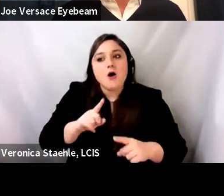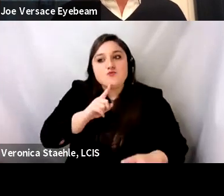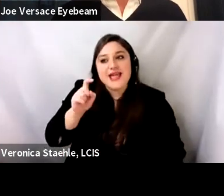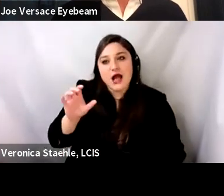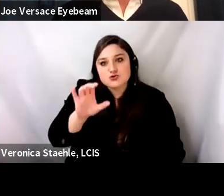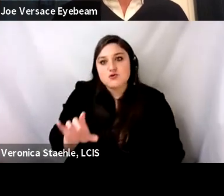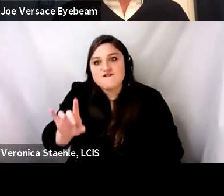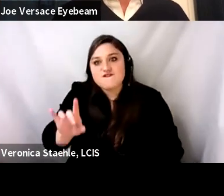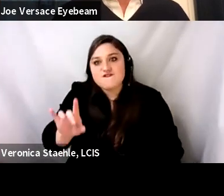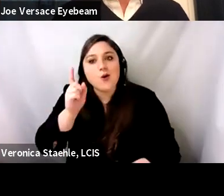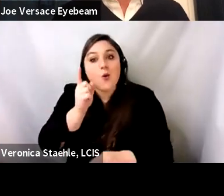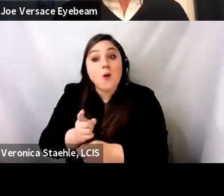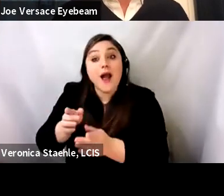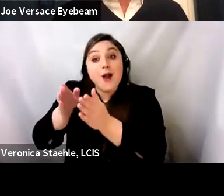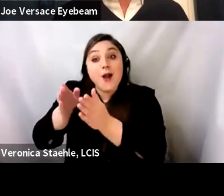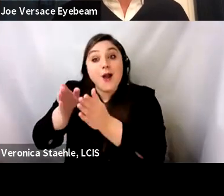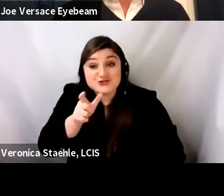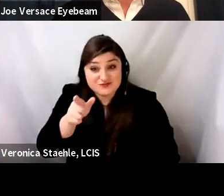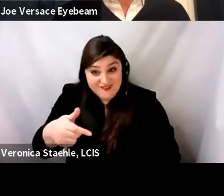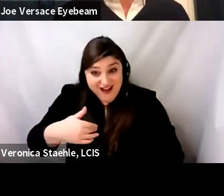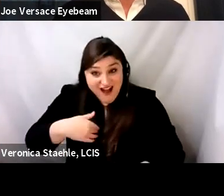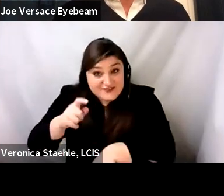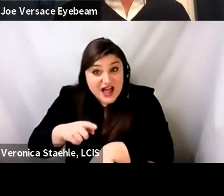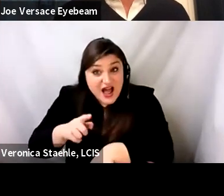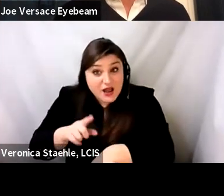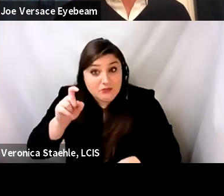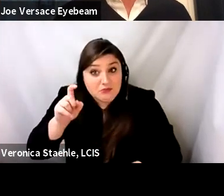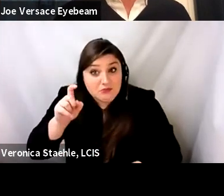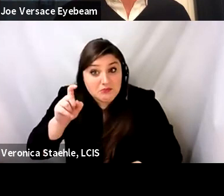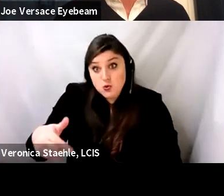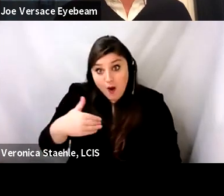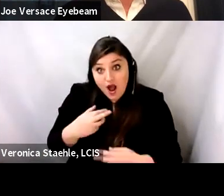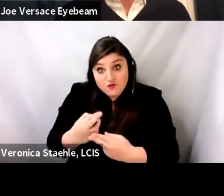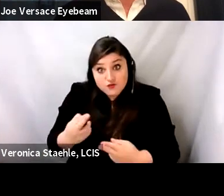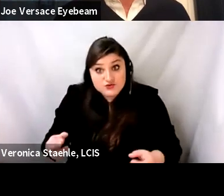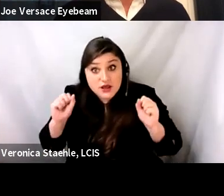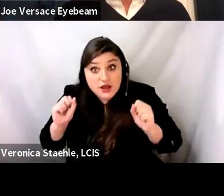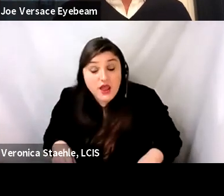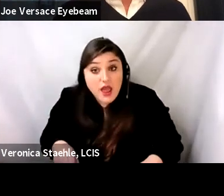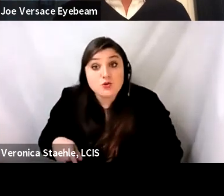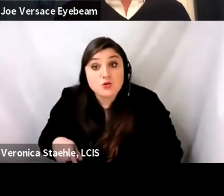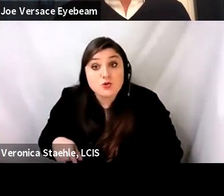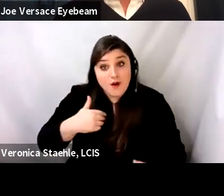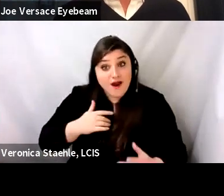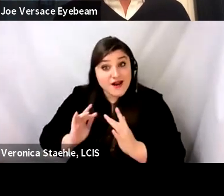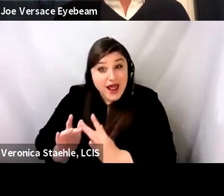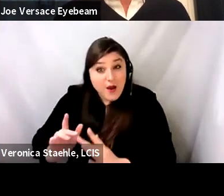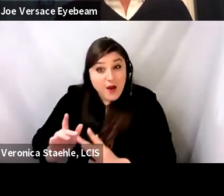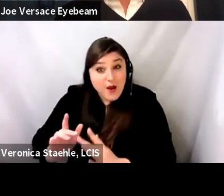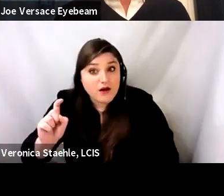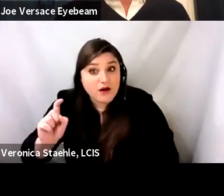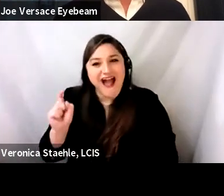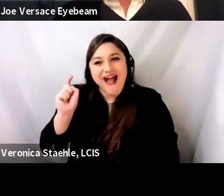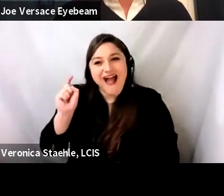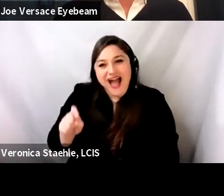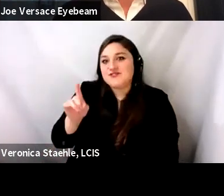network that can stand up to the challenge? Because this isn't, to your dimensioning of earlier days, you know, this was not for the